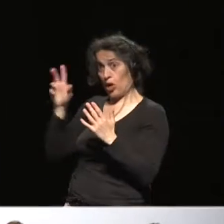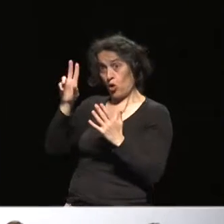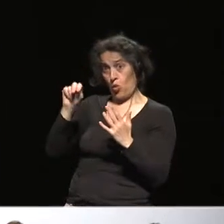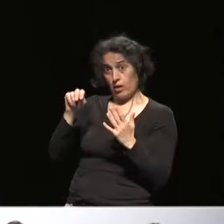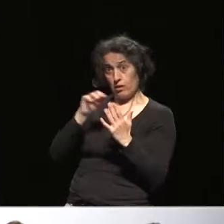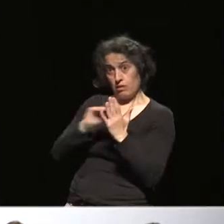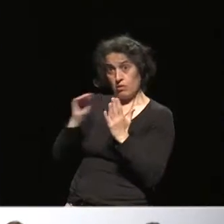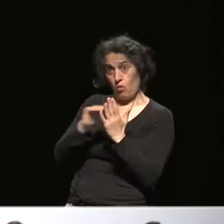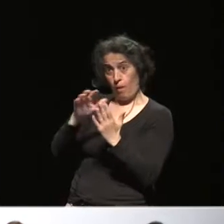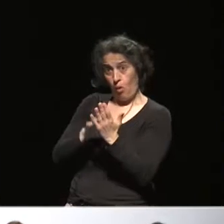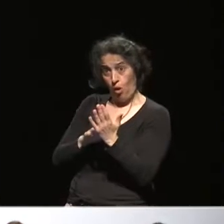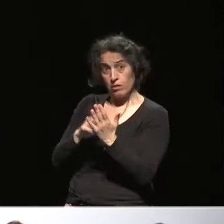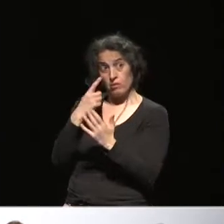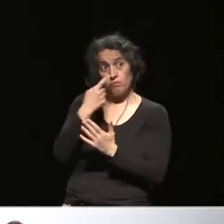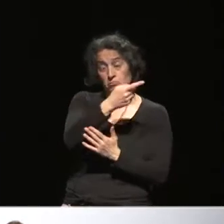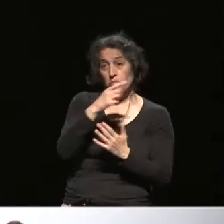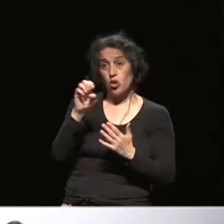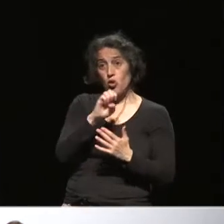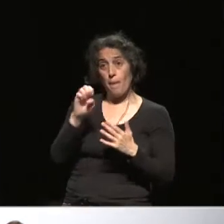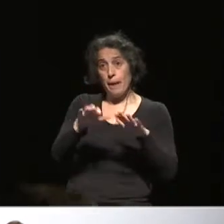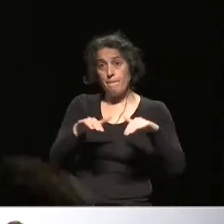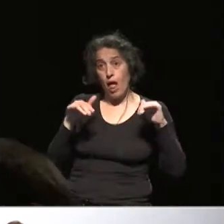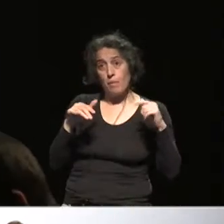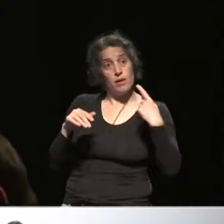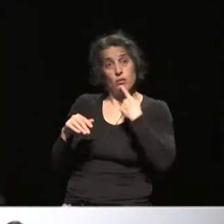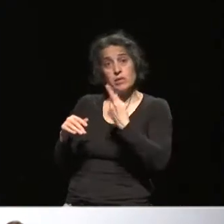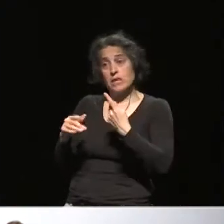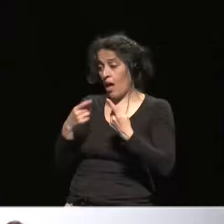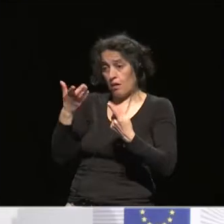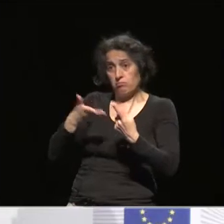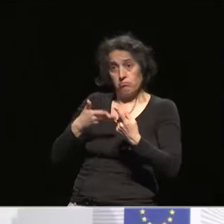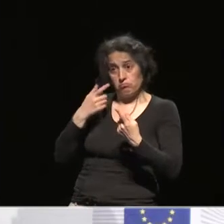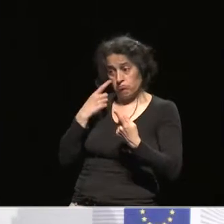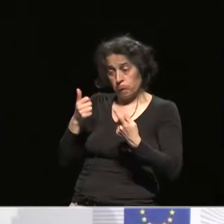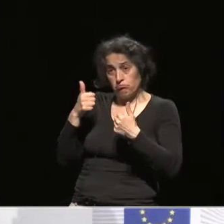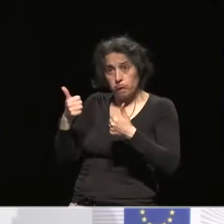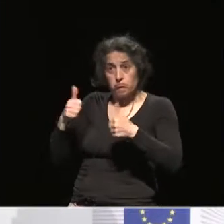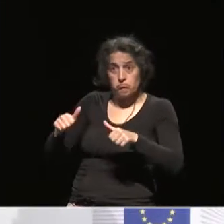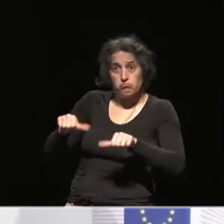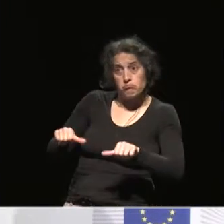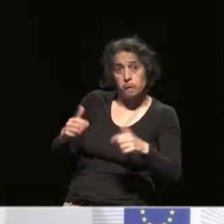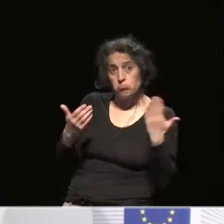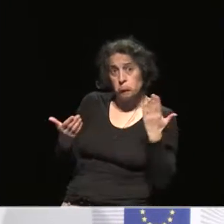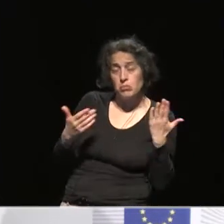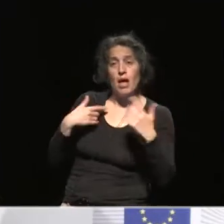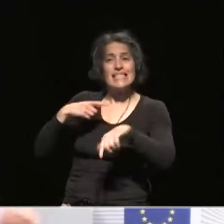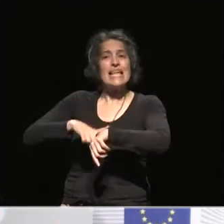that this has been challenged there already? And what would be steps or timelines you would like to see that happen? Thank